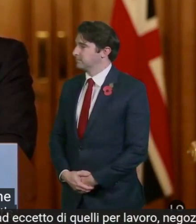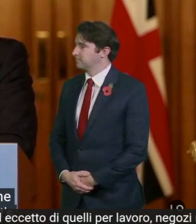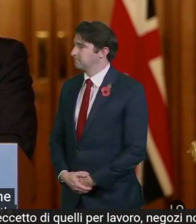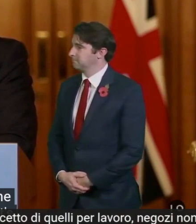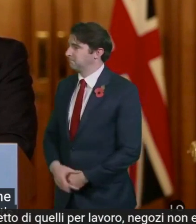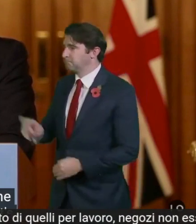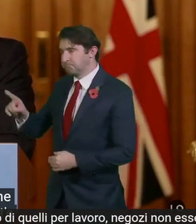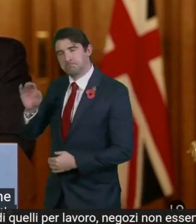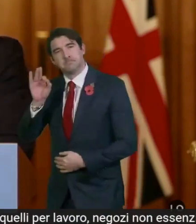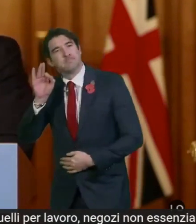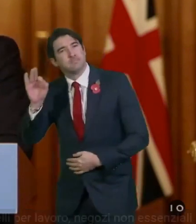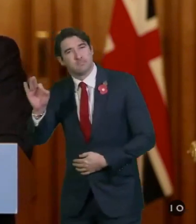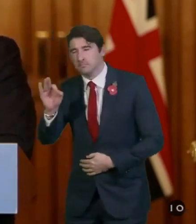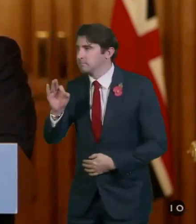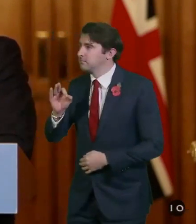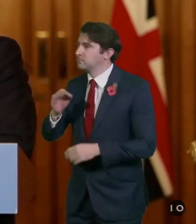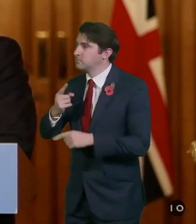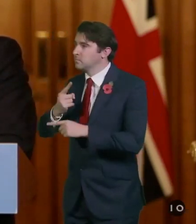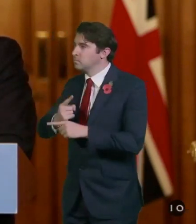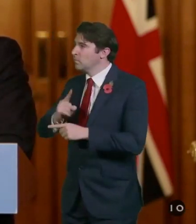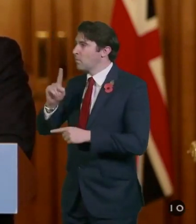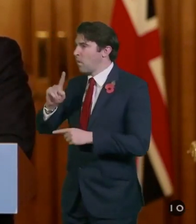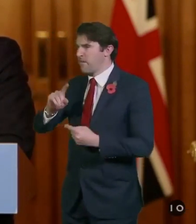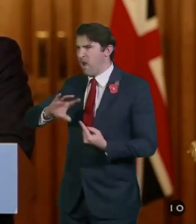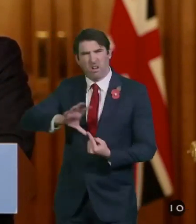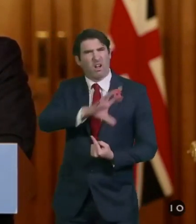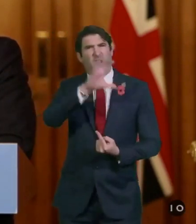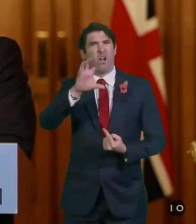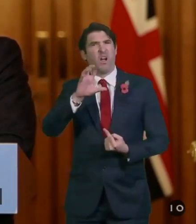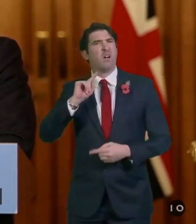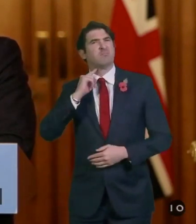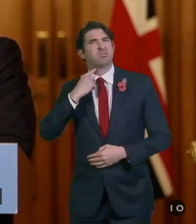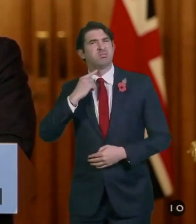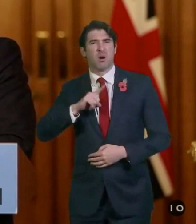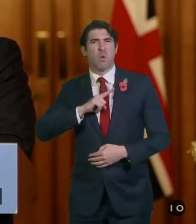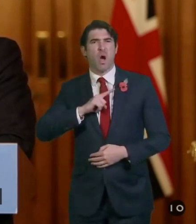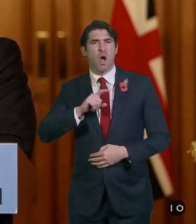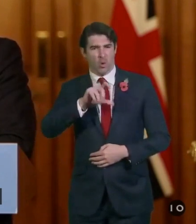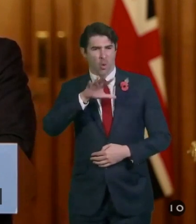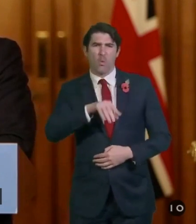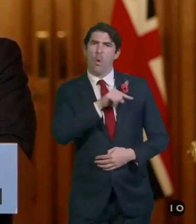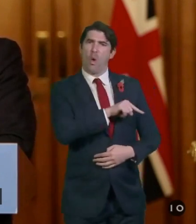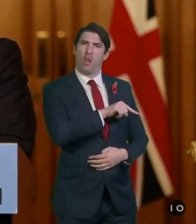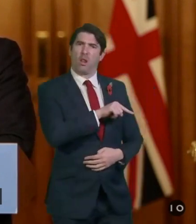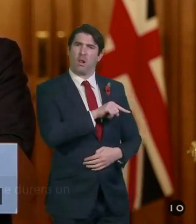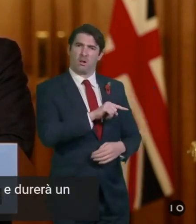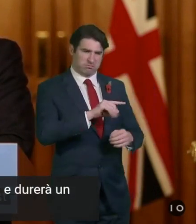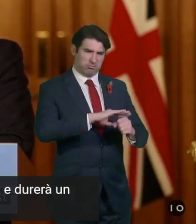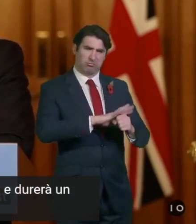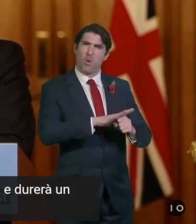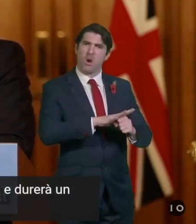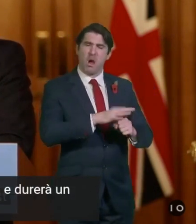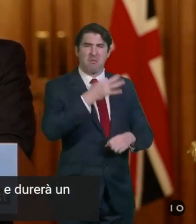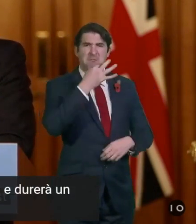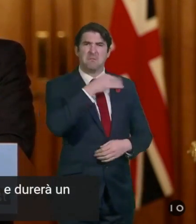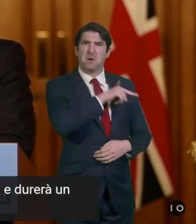it's very clear that it's doubling there as well, and the pressure on the hospitals in the